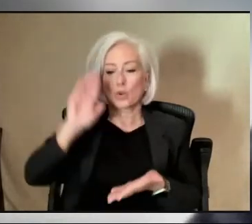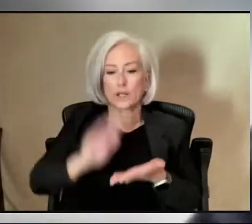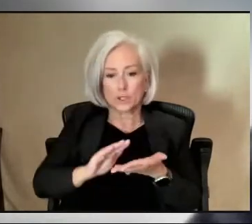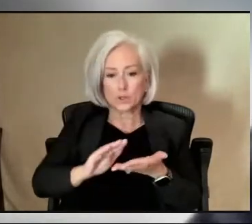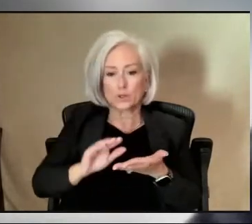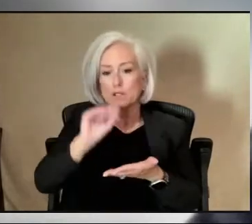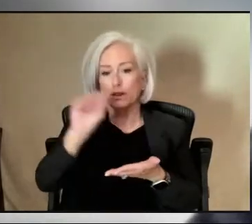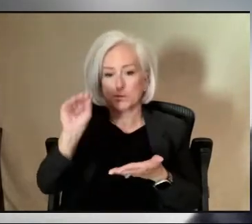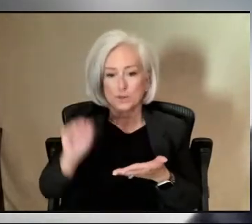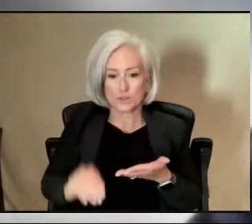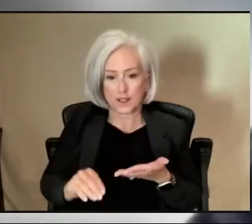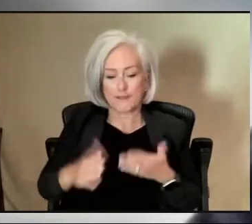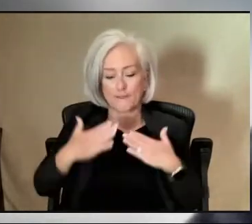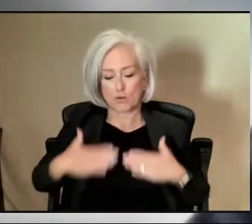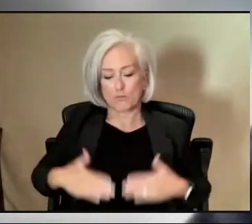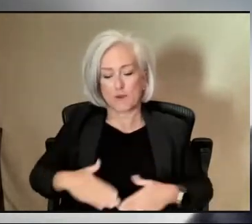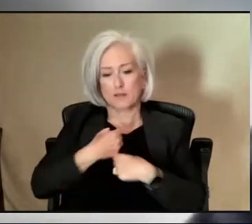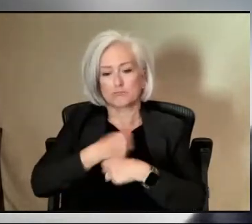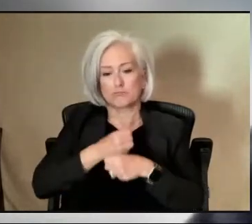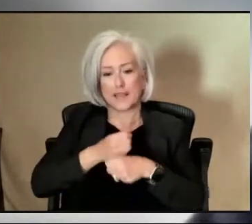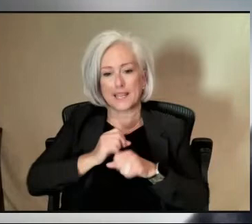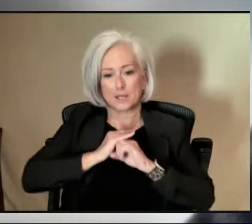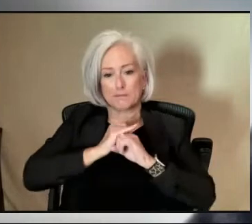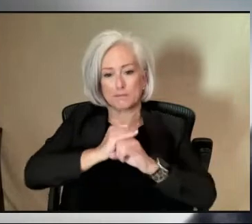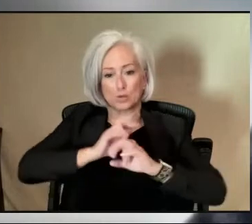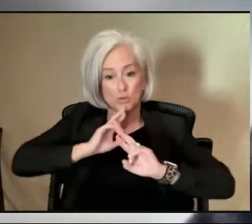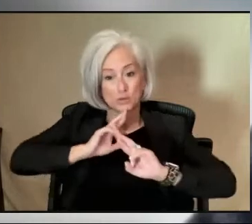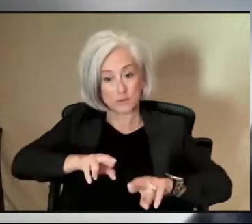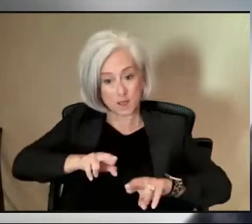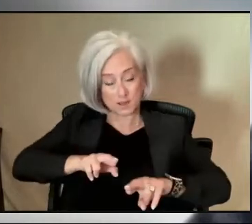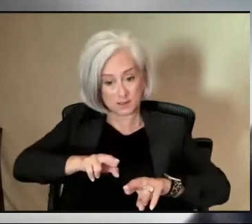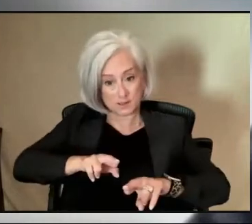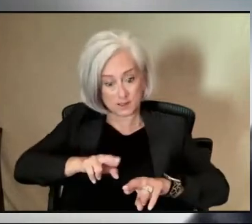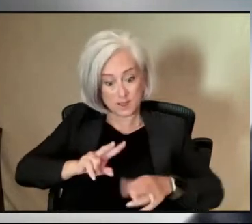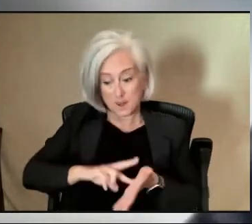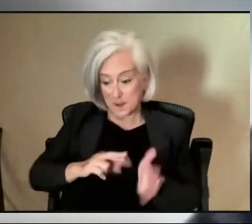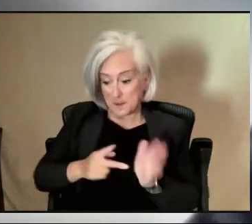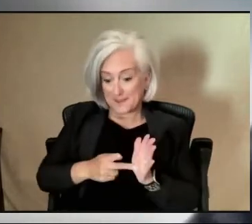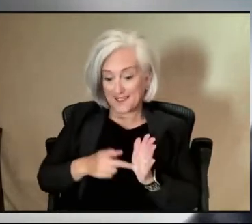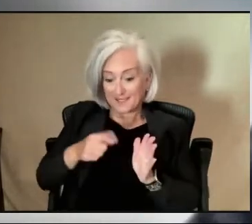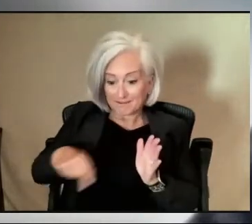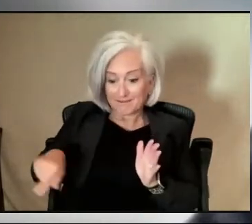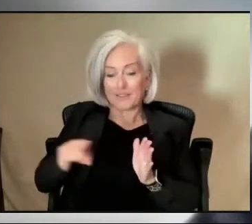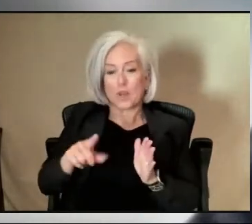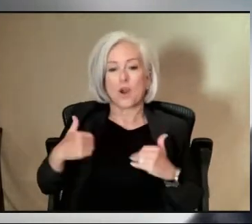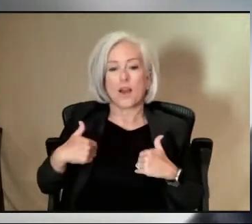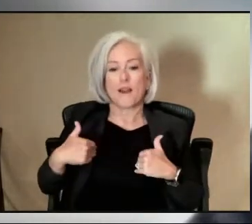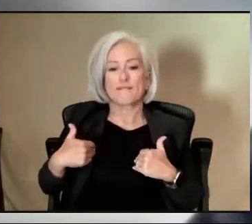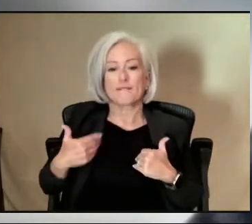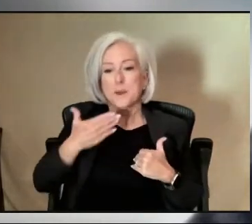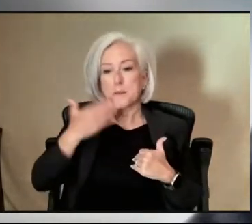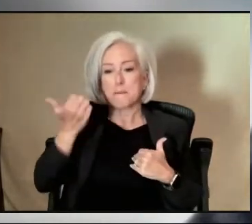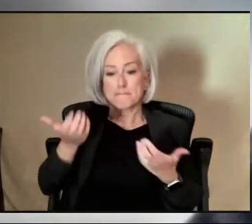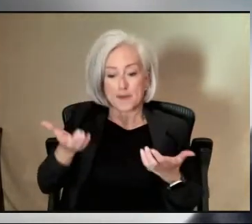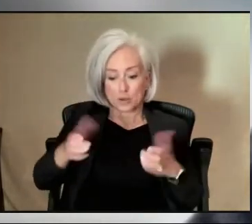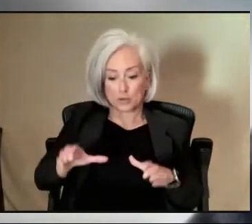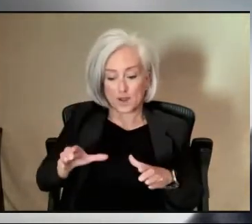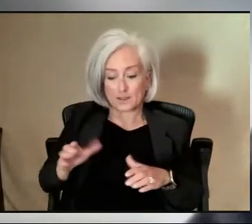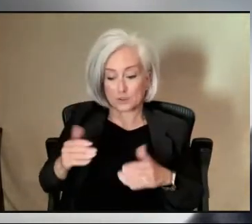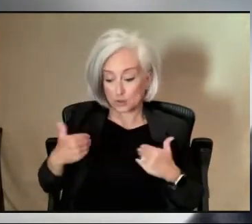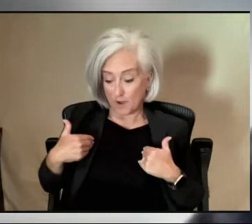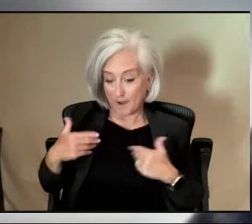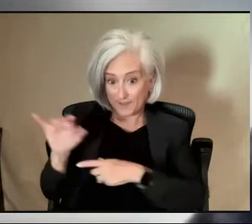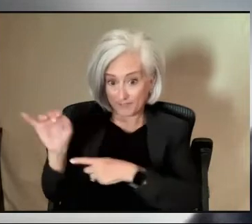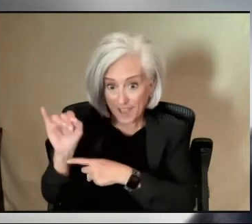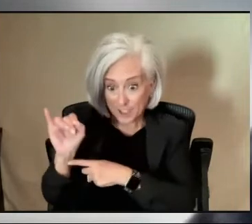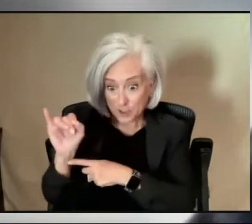immune response, making them more susceptible to infection and potentially to complications